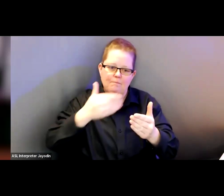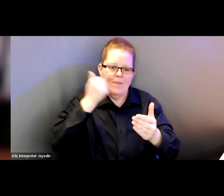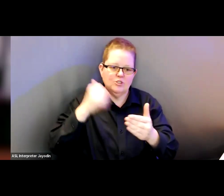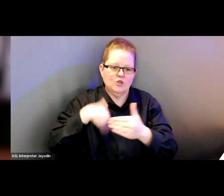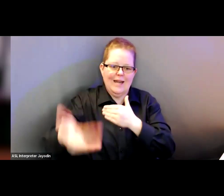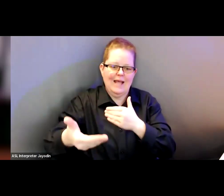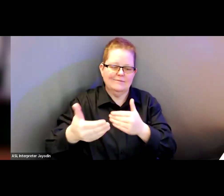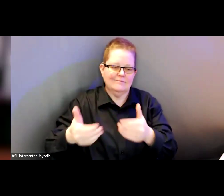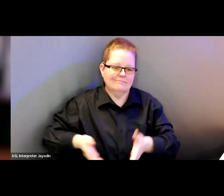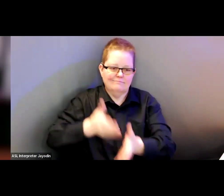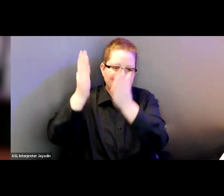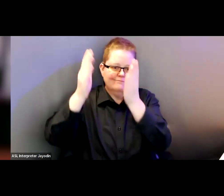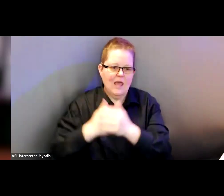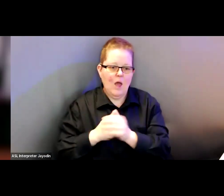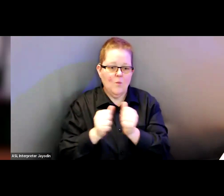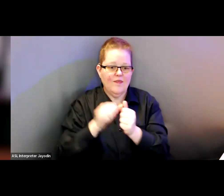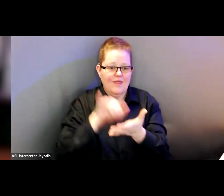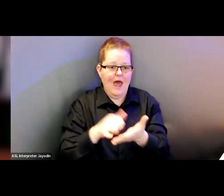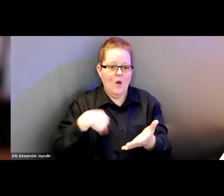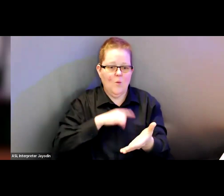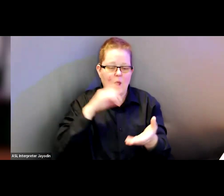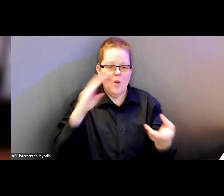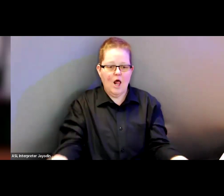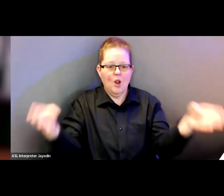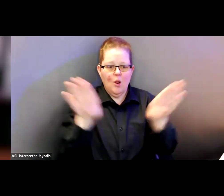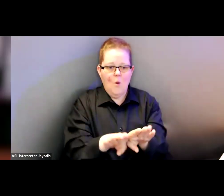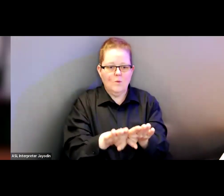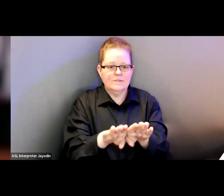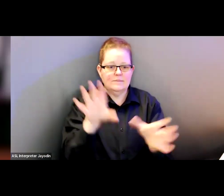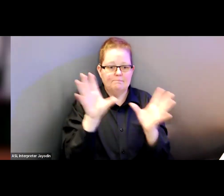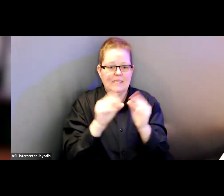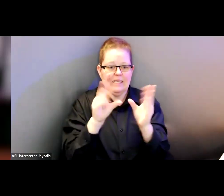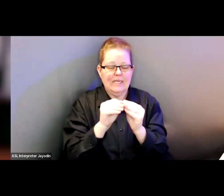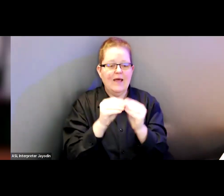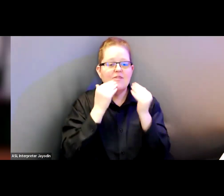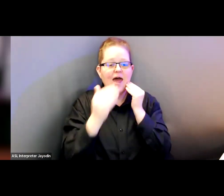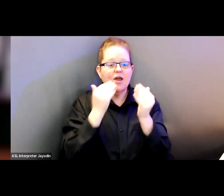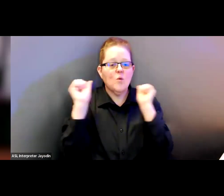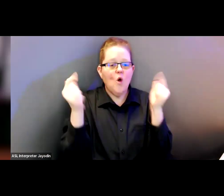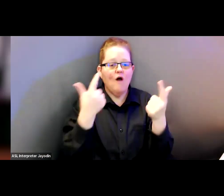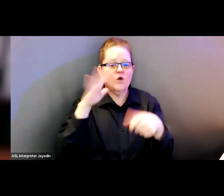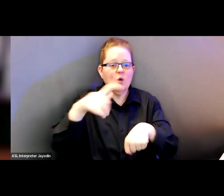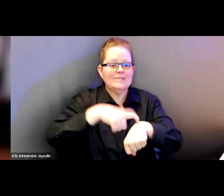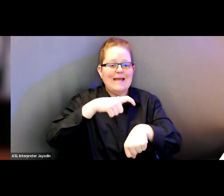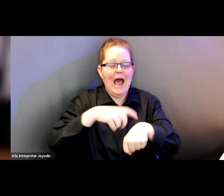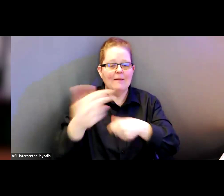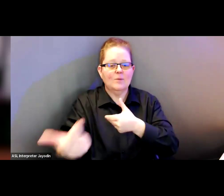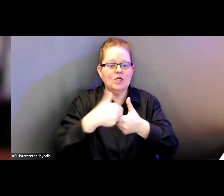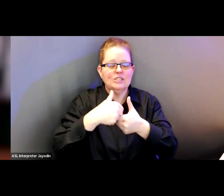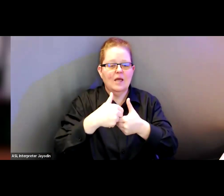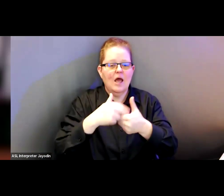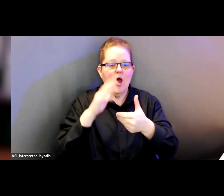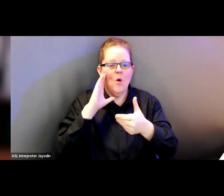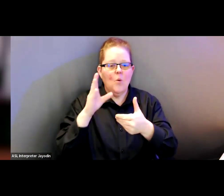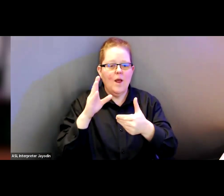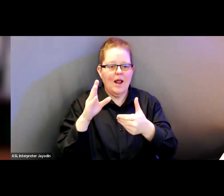chapter. And with that, we bring this meeting to a close. Thank you all for your time and participation. Have a wonderful rest of